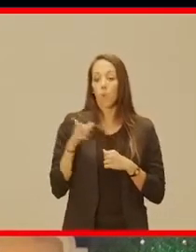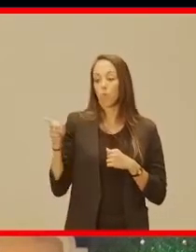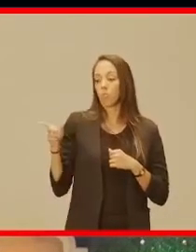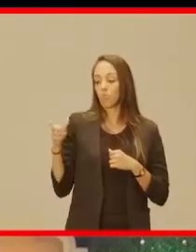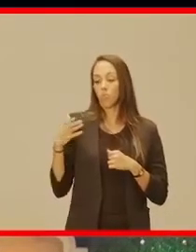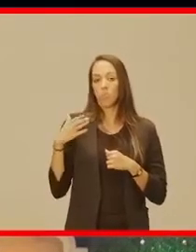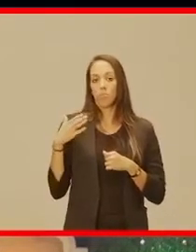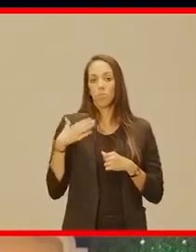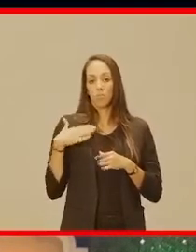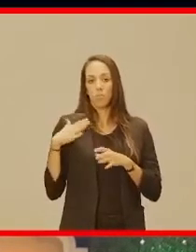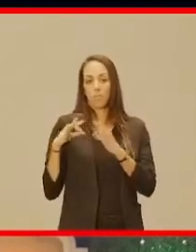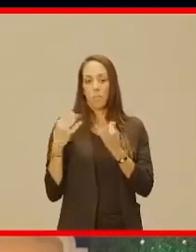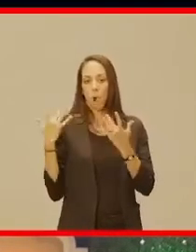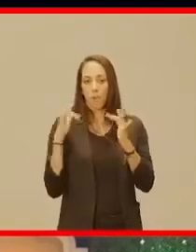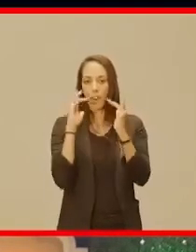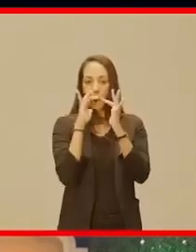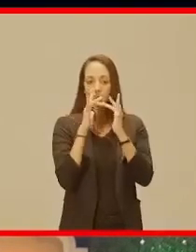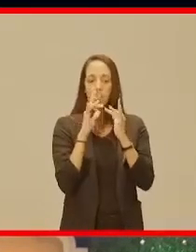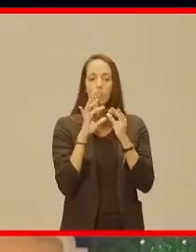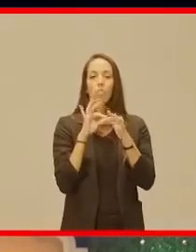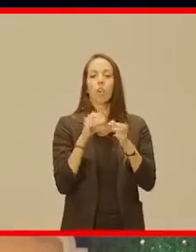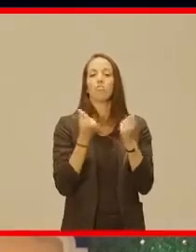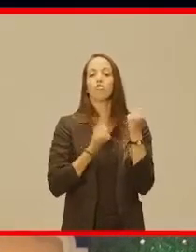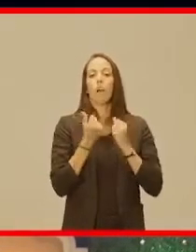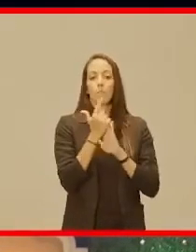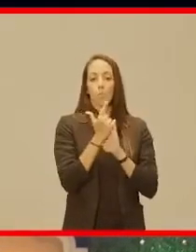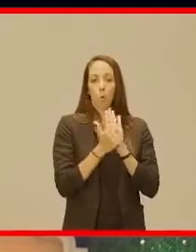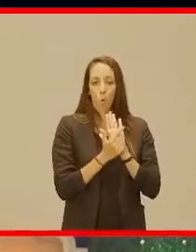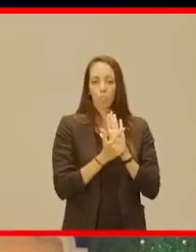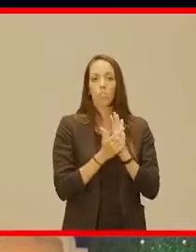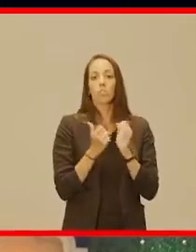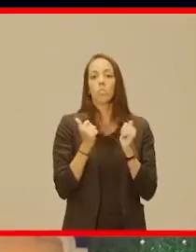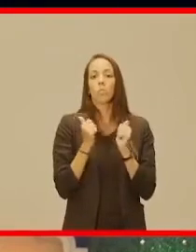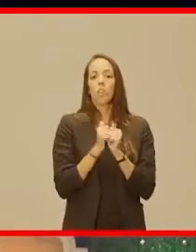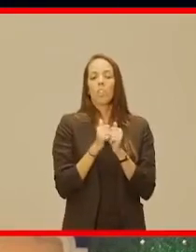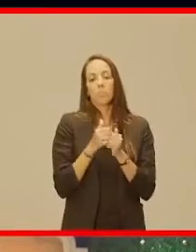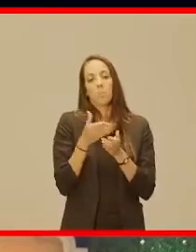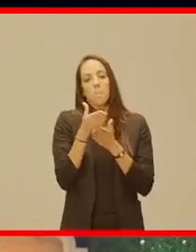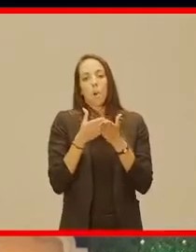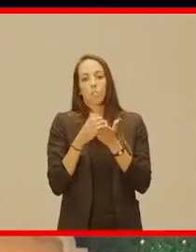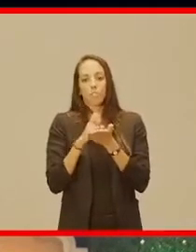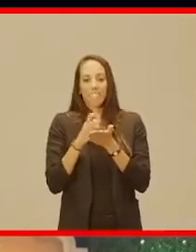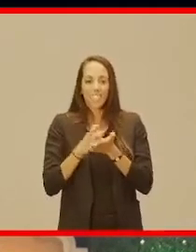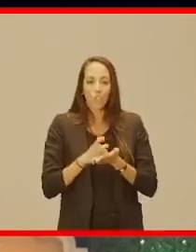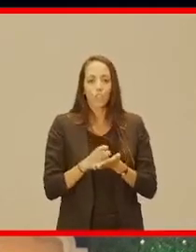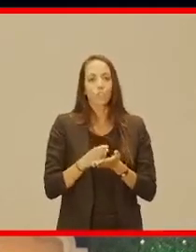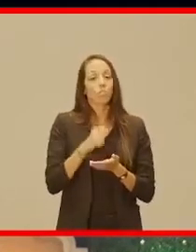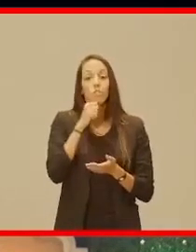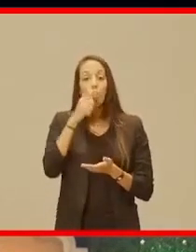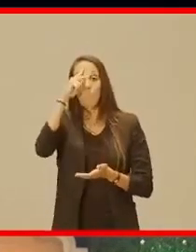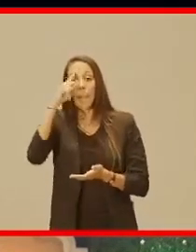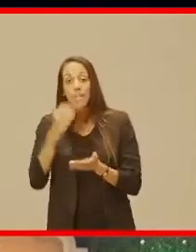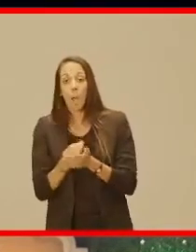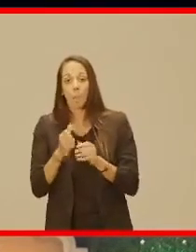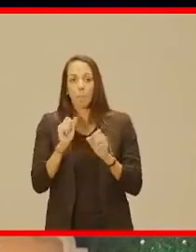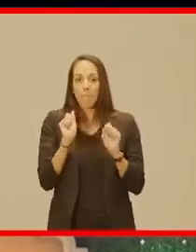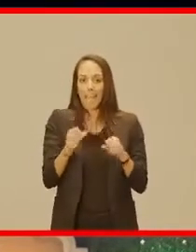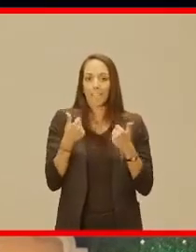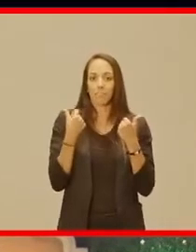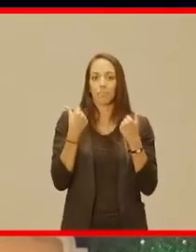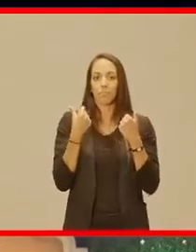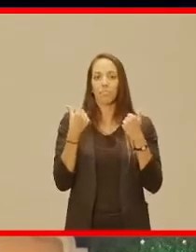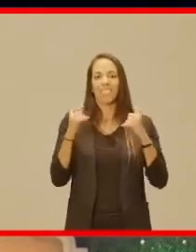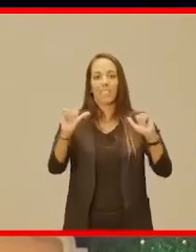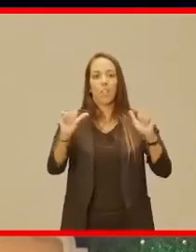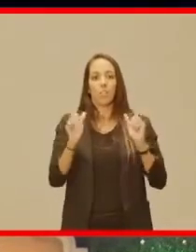laws, particularly for him for people with simple partial seizures that don't pass out, if they can do modify the